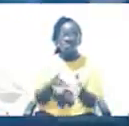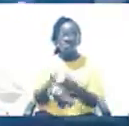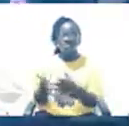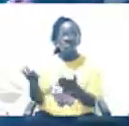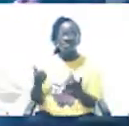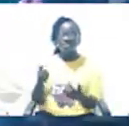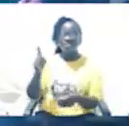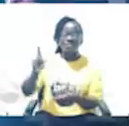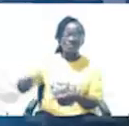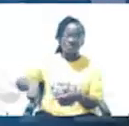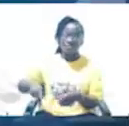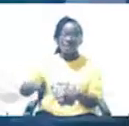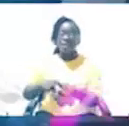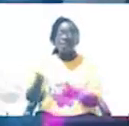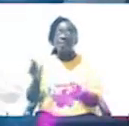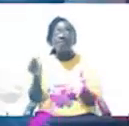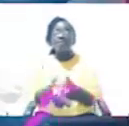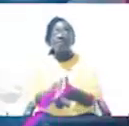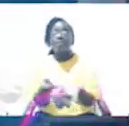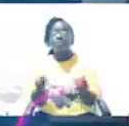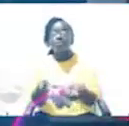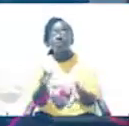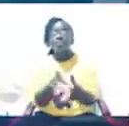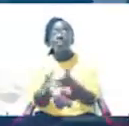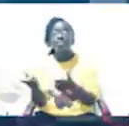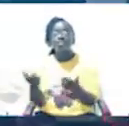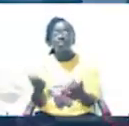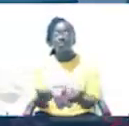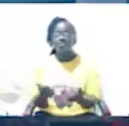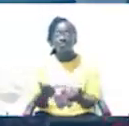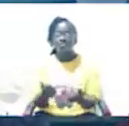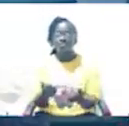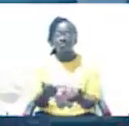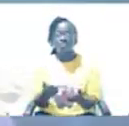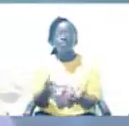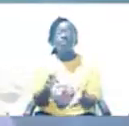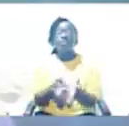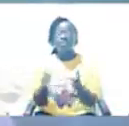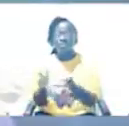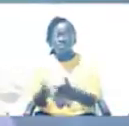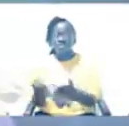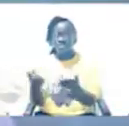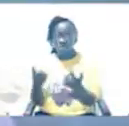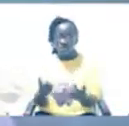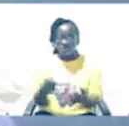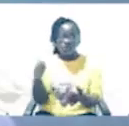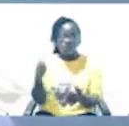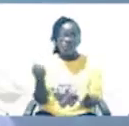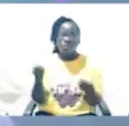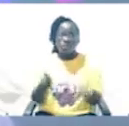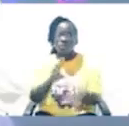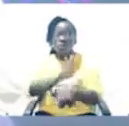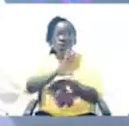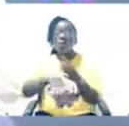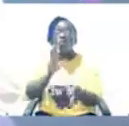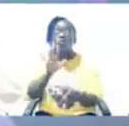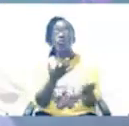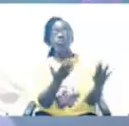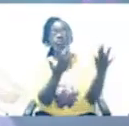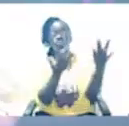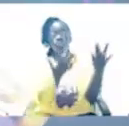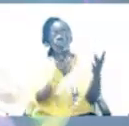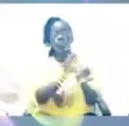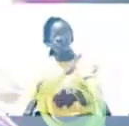But that is when he comes. He comes when all your hope is gone.